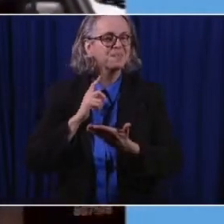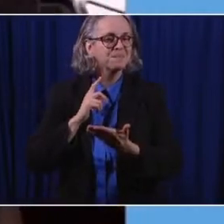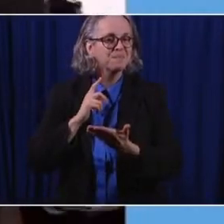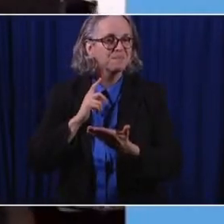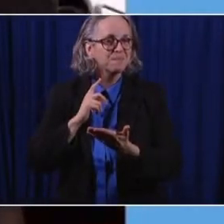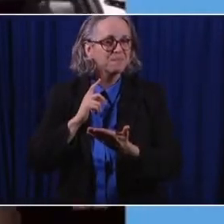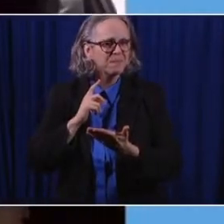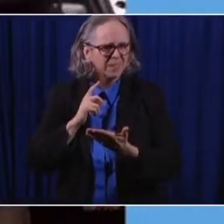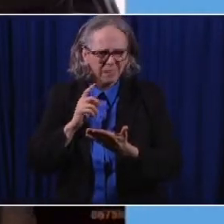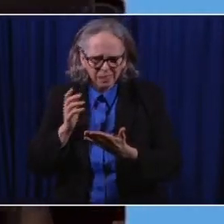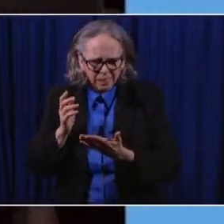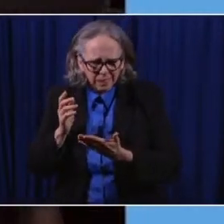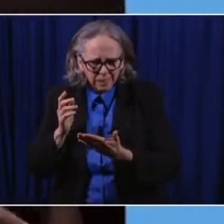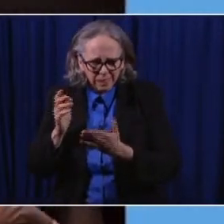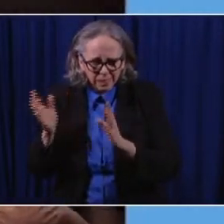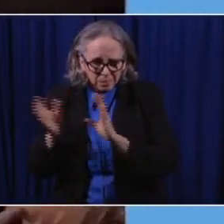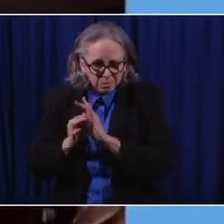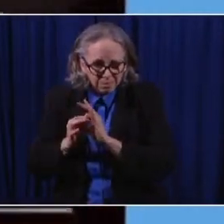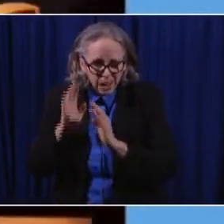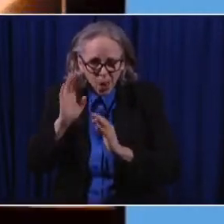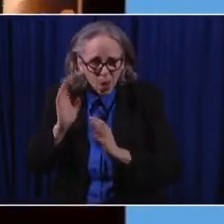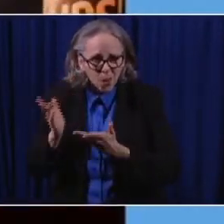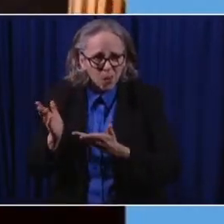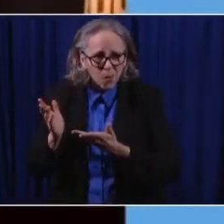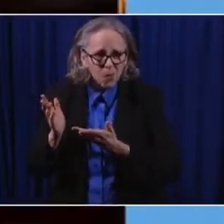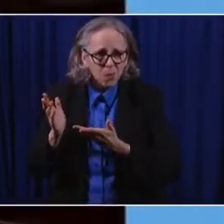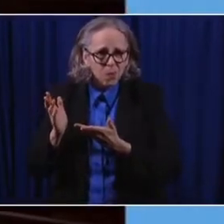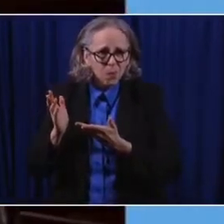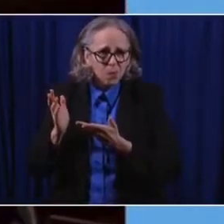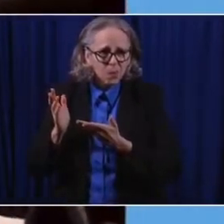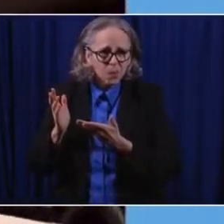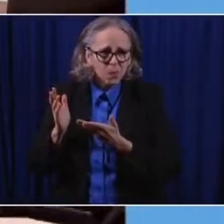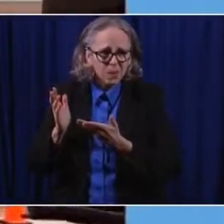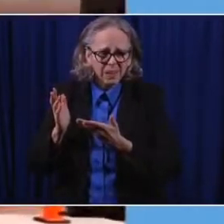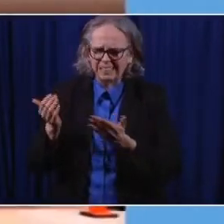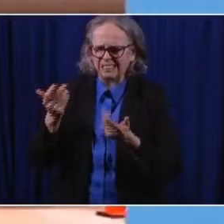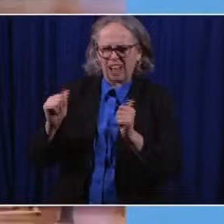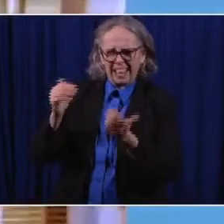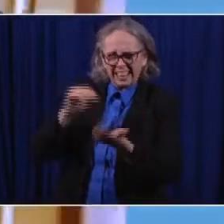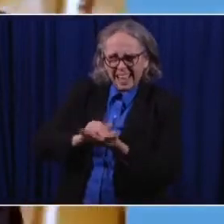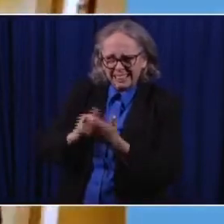Oh, we got to get him unmuted there. Let's try again. Yeah.